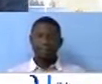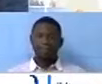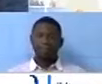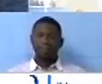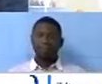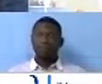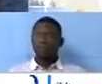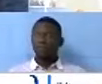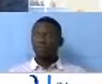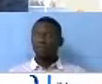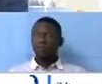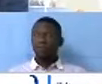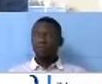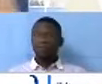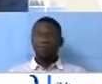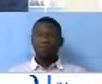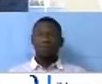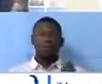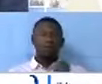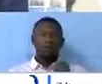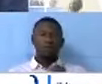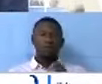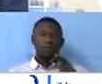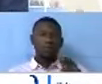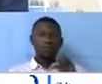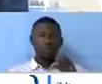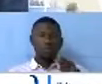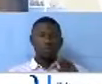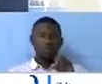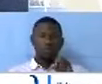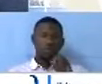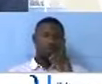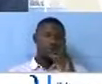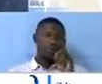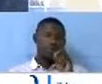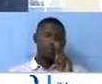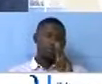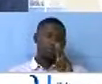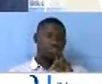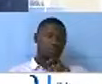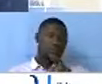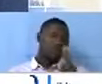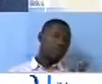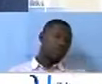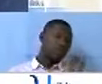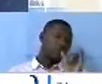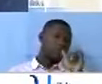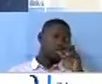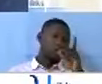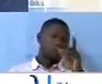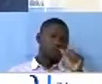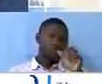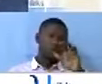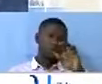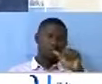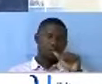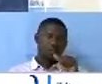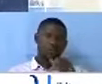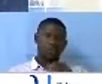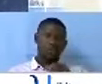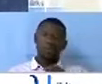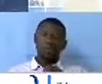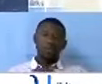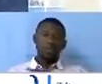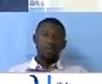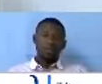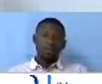in fact, Momodu Haidara denied that Wasa was tortured. Na hamsa Momodu Haidara, man wo dinana Wasa mumden kudon mitital.